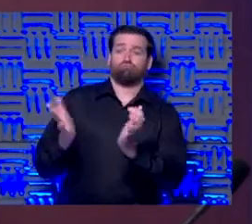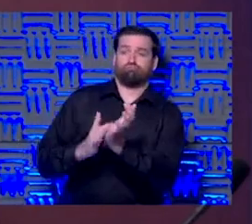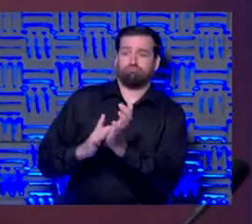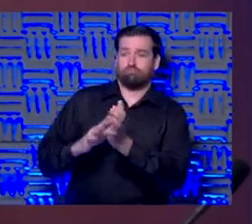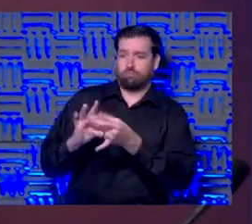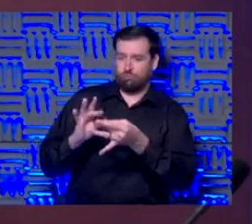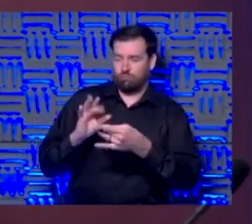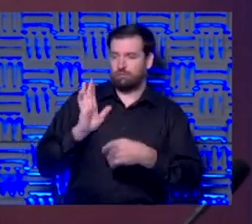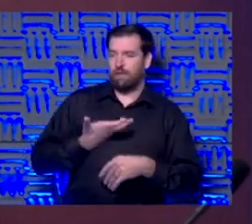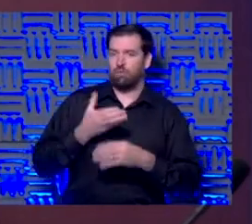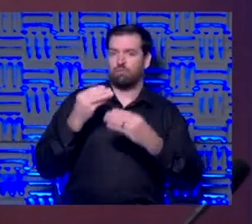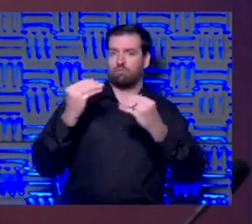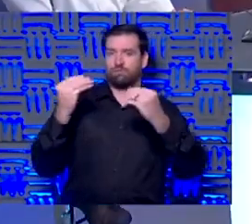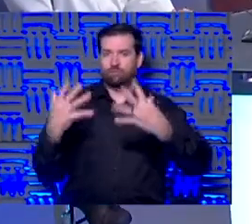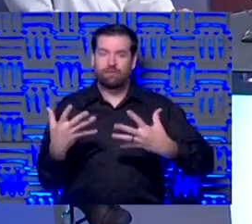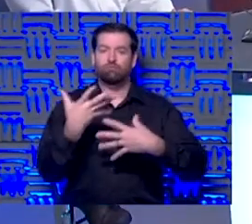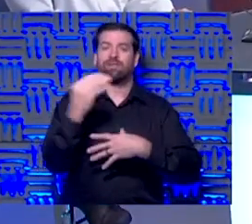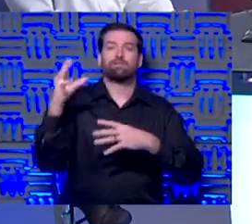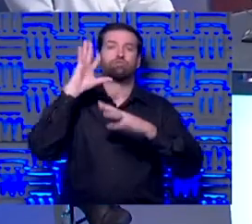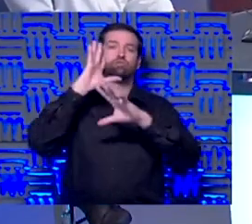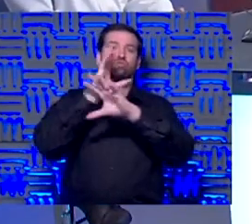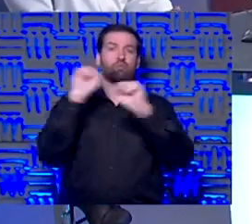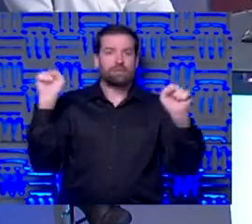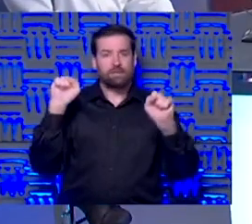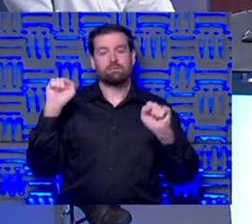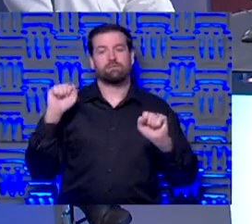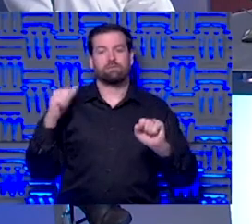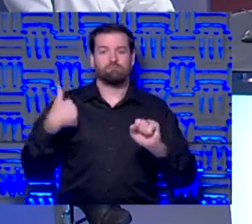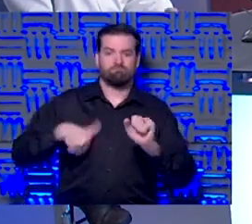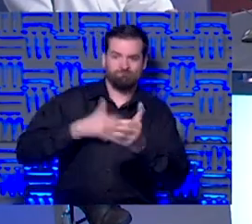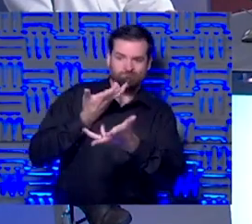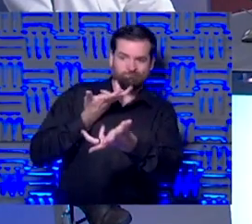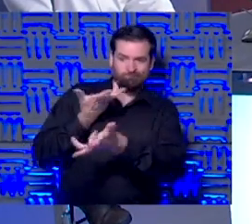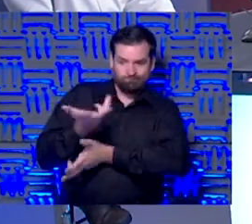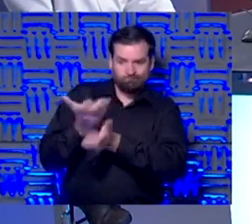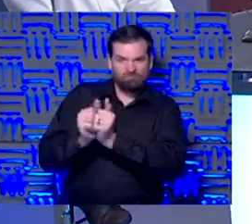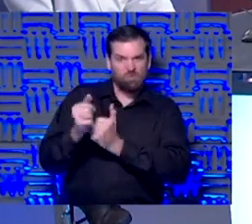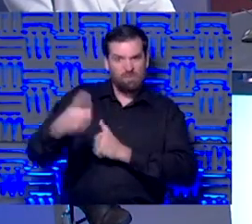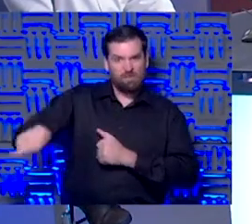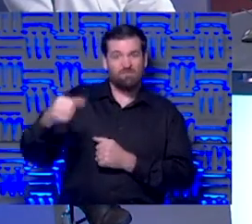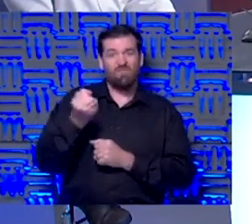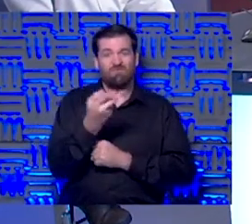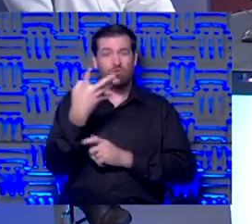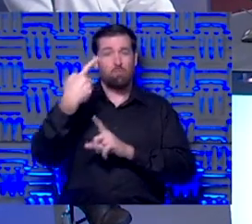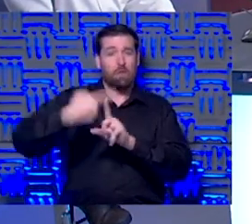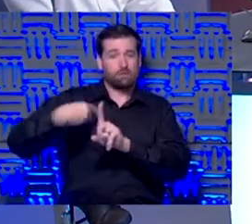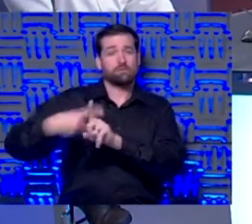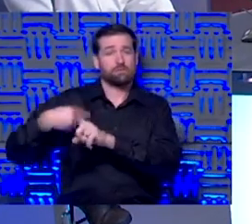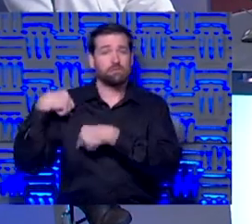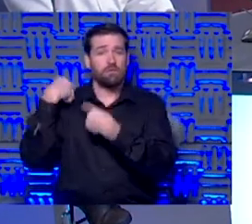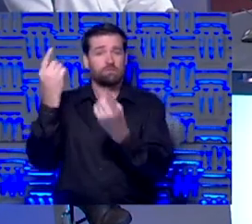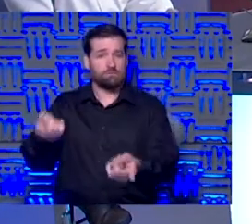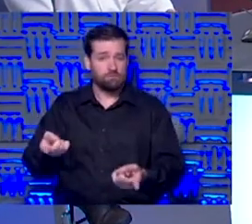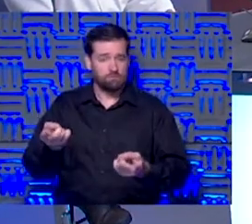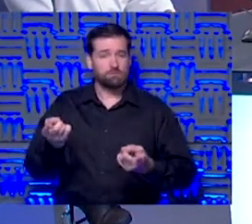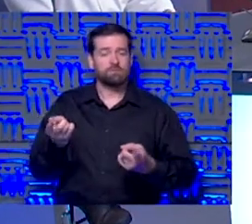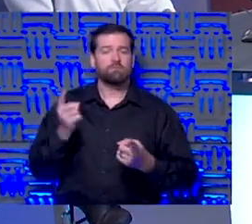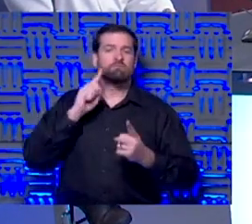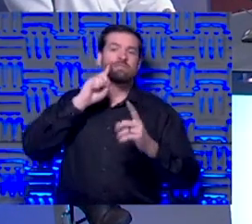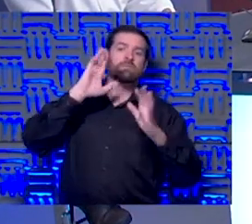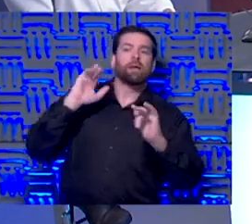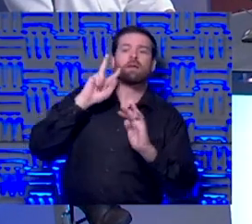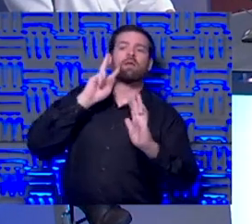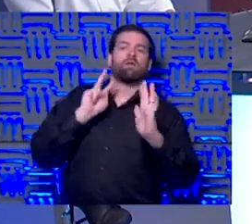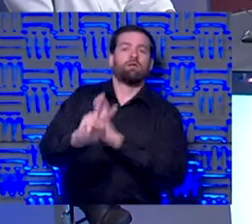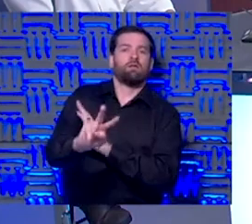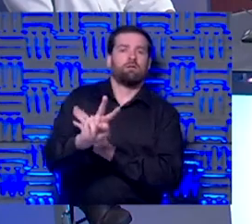in Wyandotte and our superintendents. We've been actually working with them for a couple months already in just sort of anticipation of